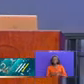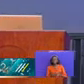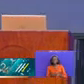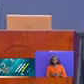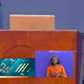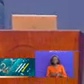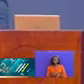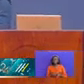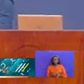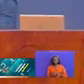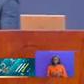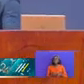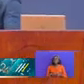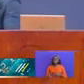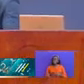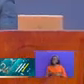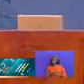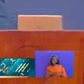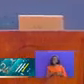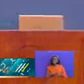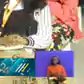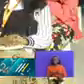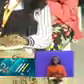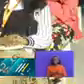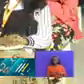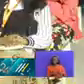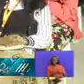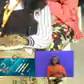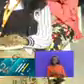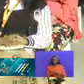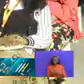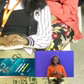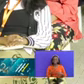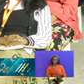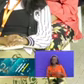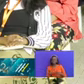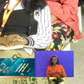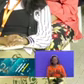cardio problem you just know where to get the